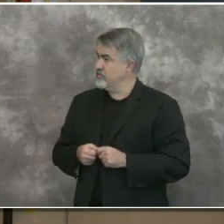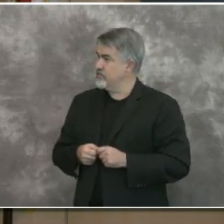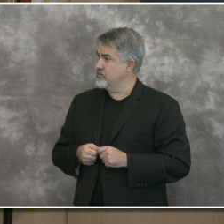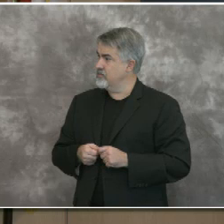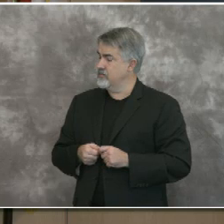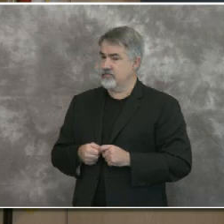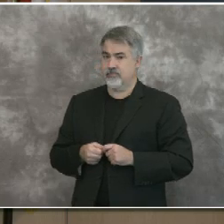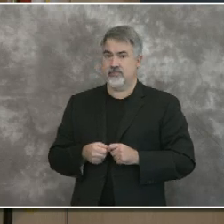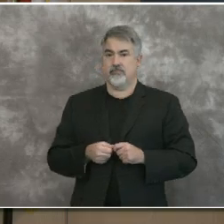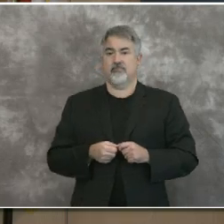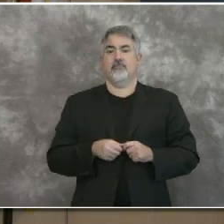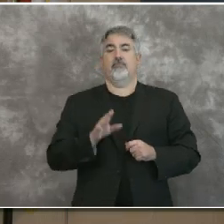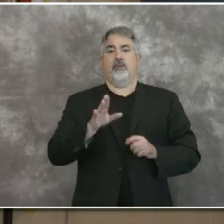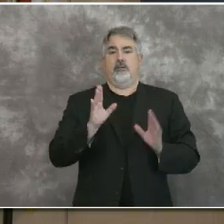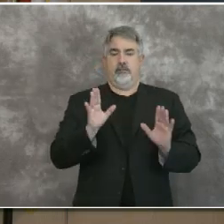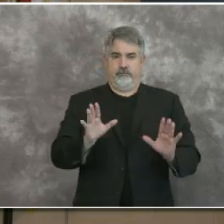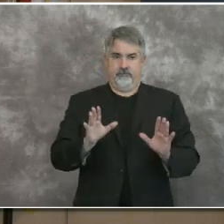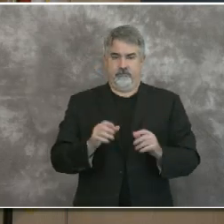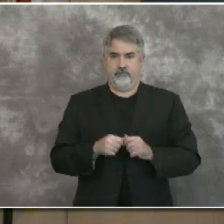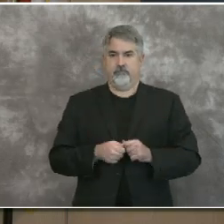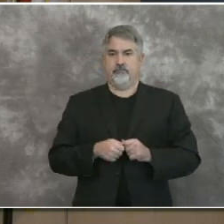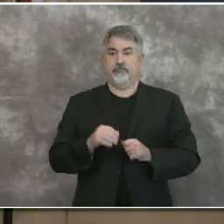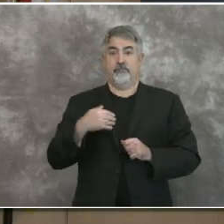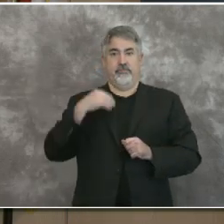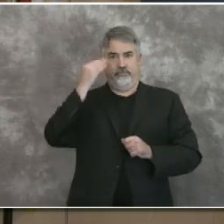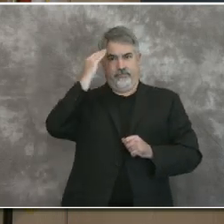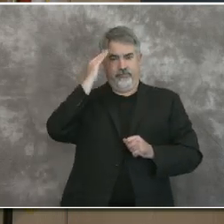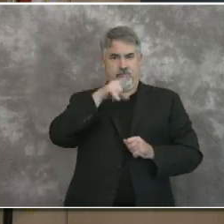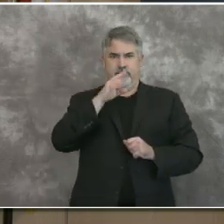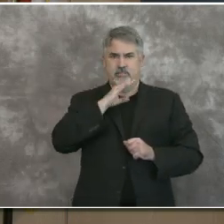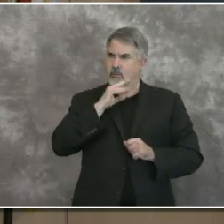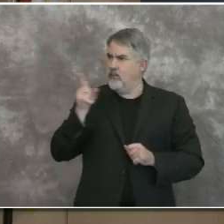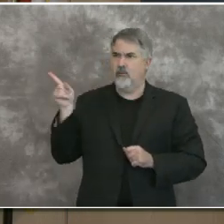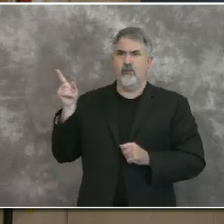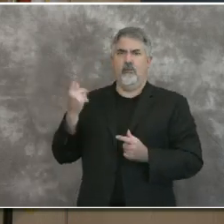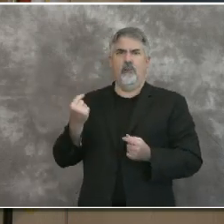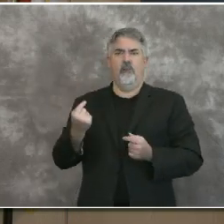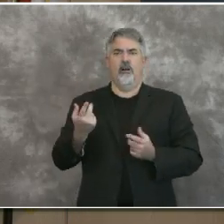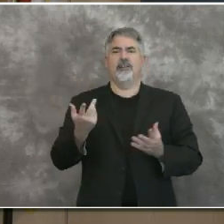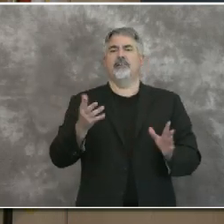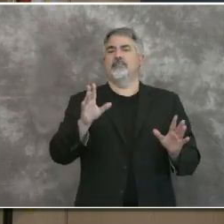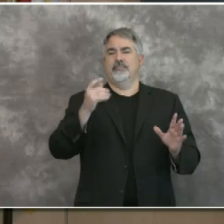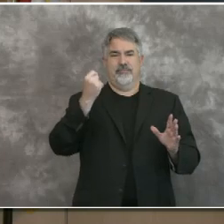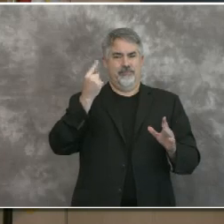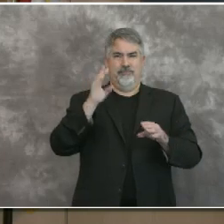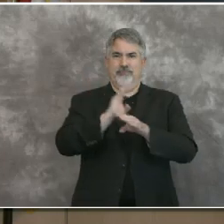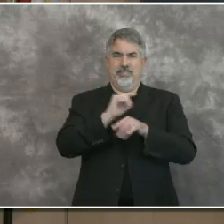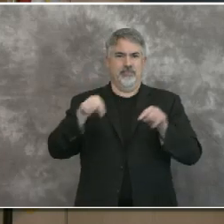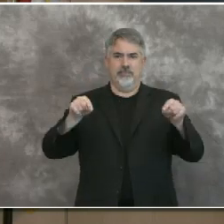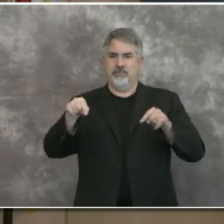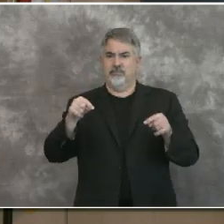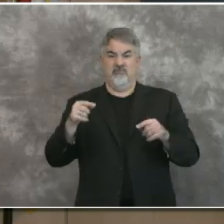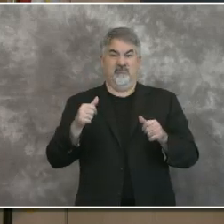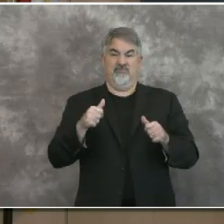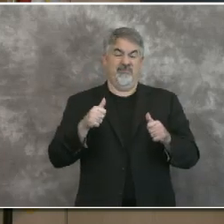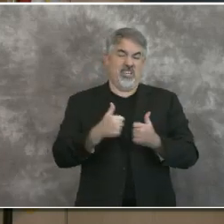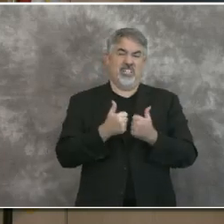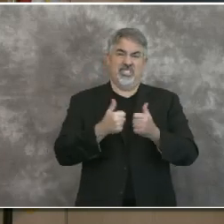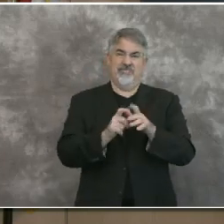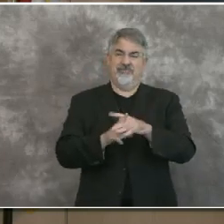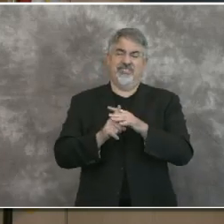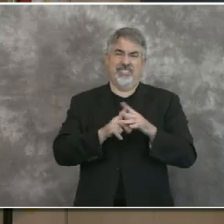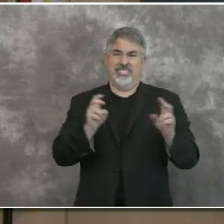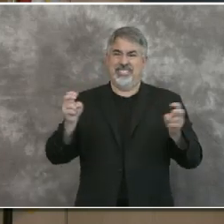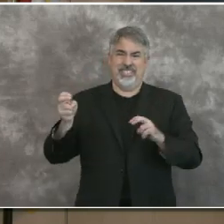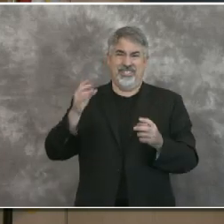Look, I understand their frustration. I understand the challenges that our businesses face in this time of difficulty.